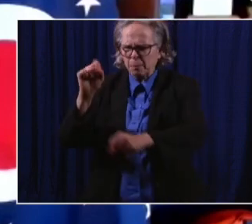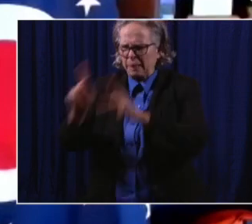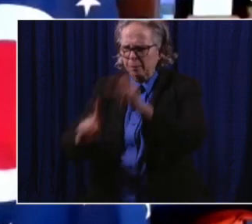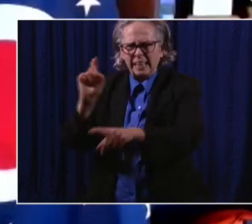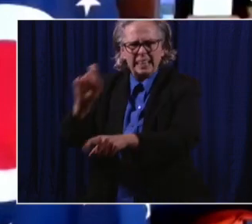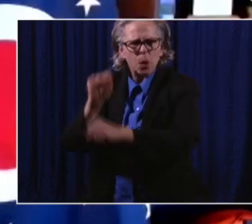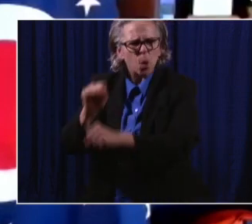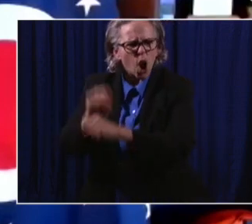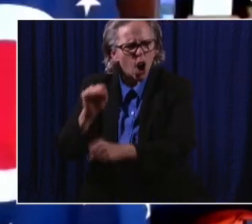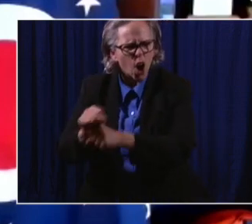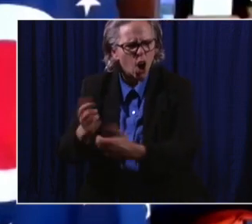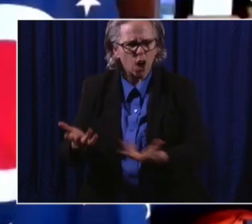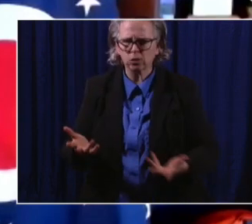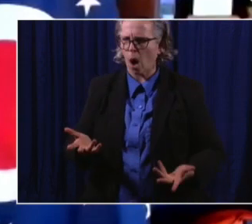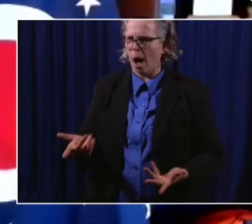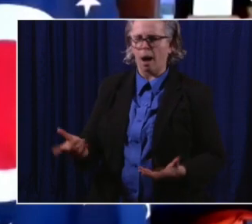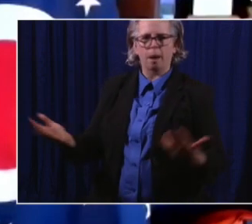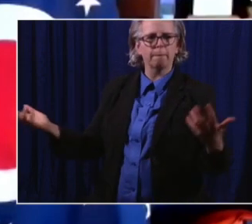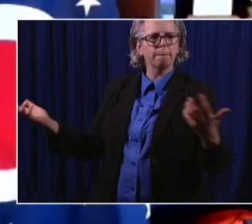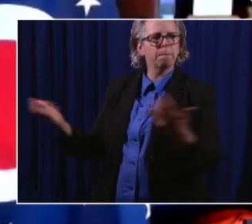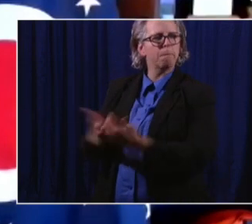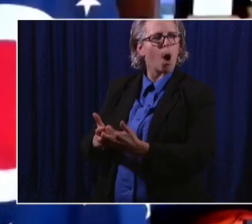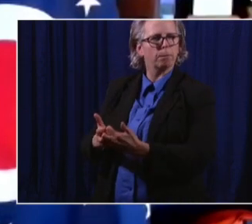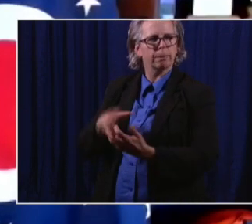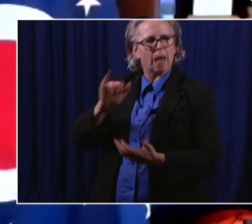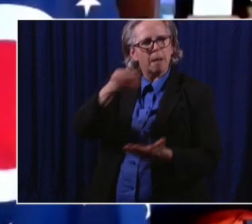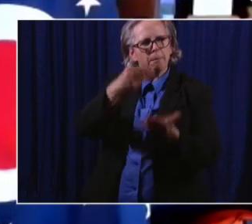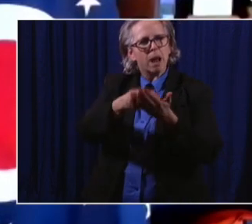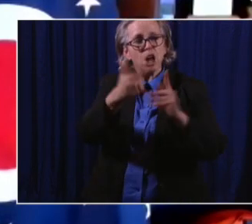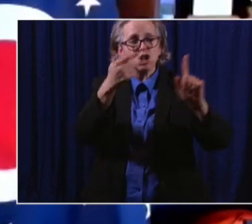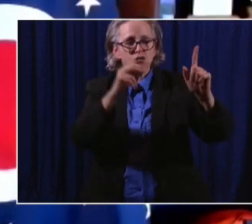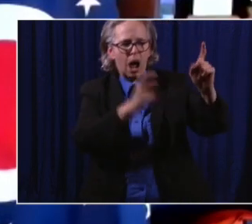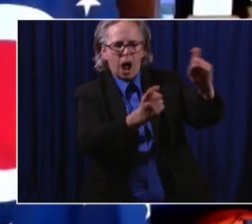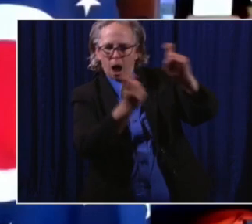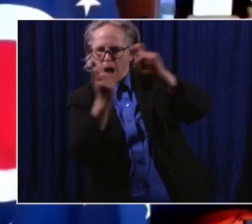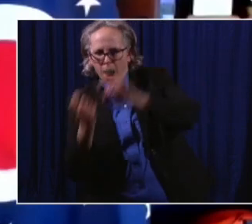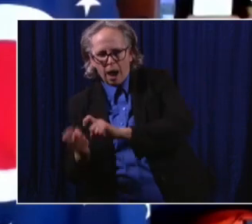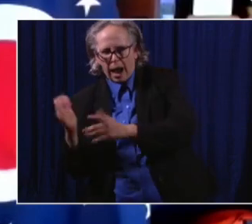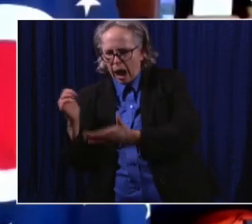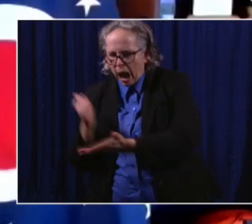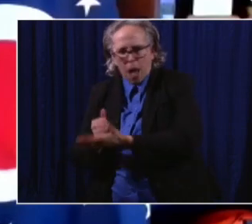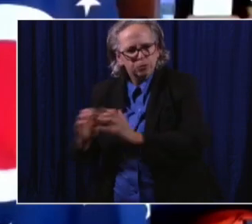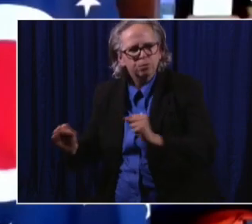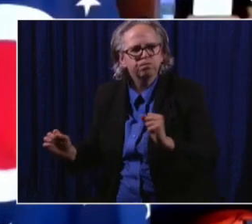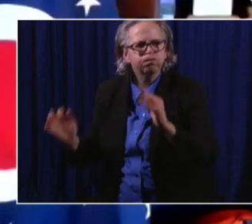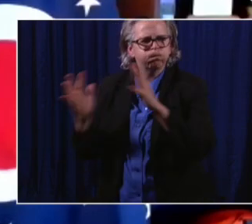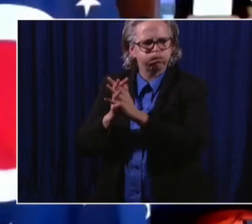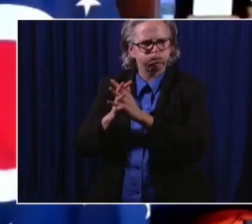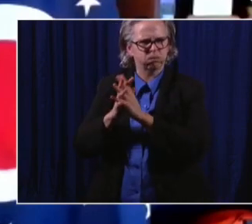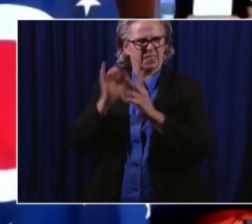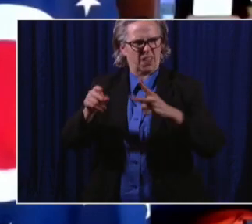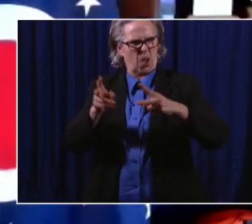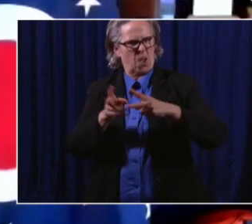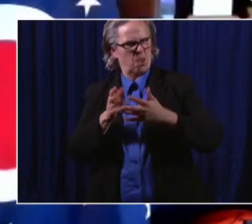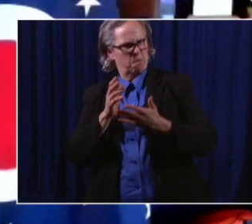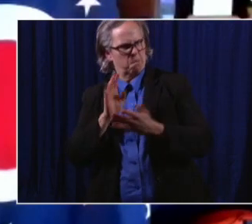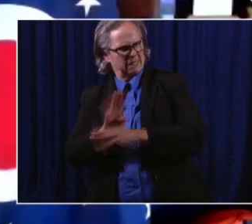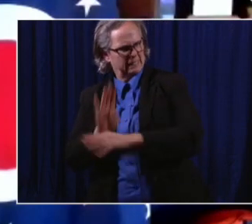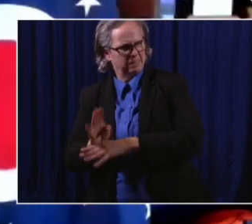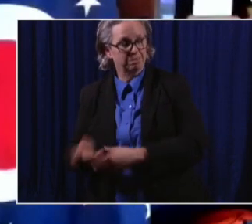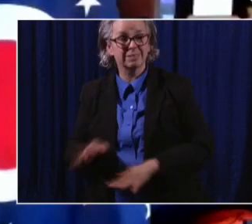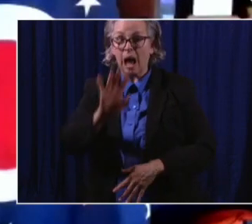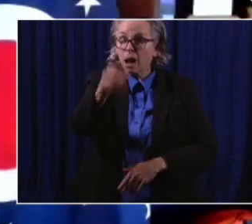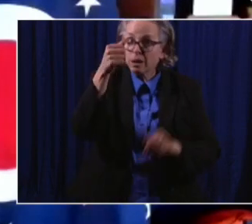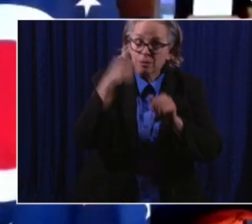capital in to get this going, and hopefully we'll be able to sustain this because we don't ever want to find ourselves again in a position where we don't